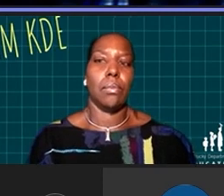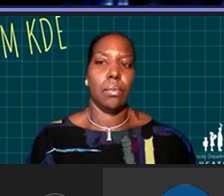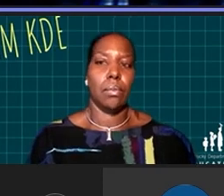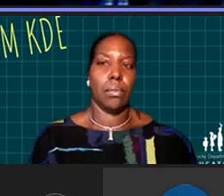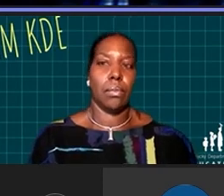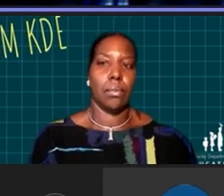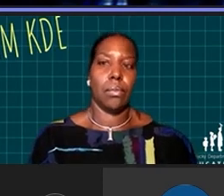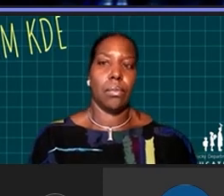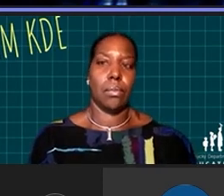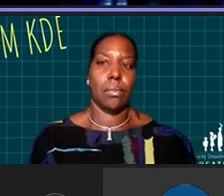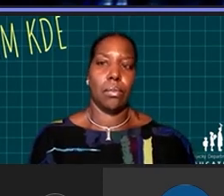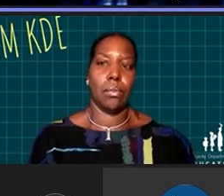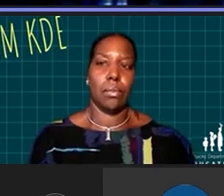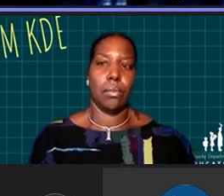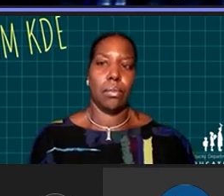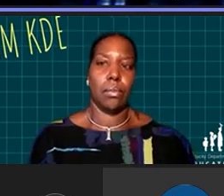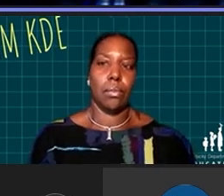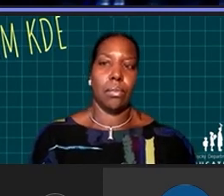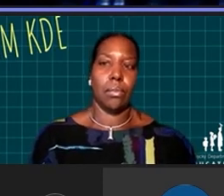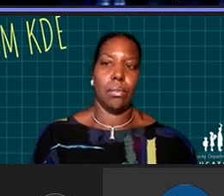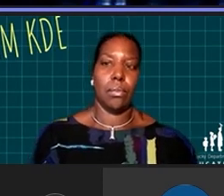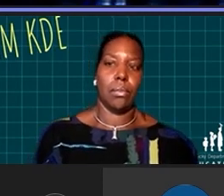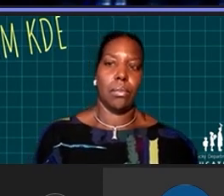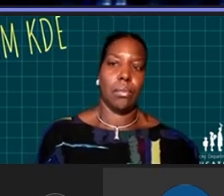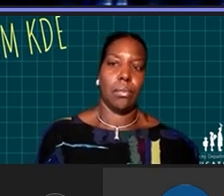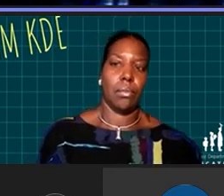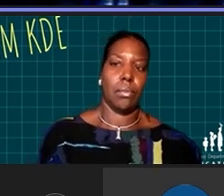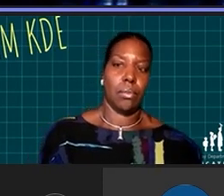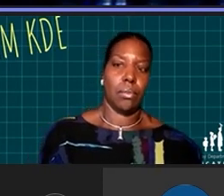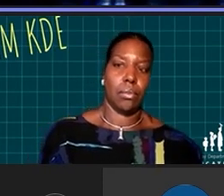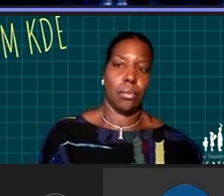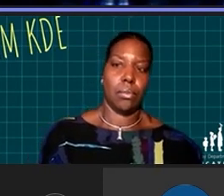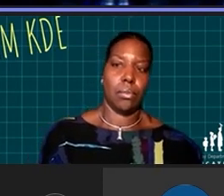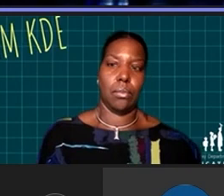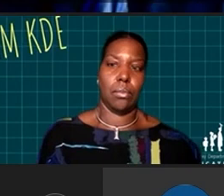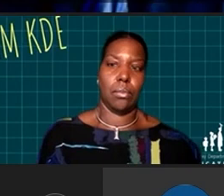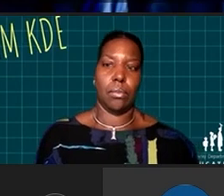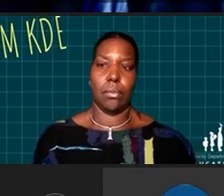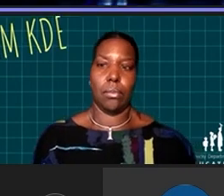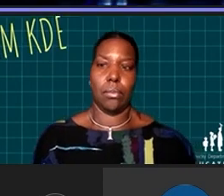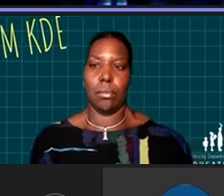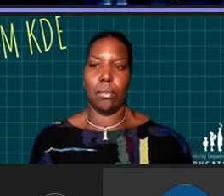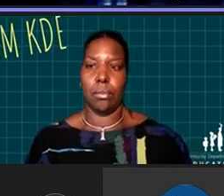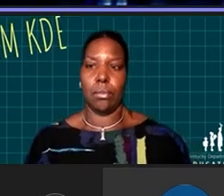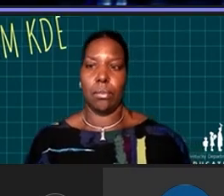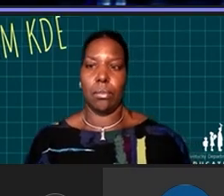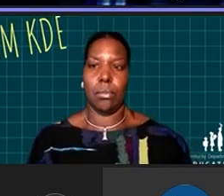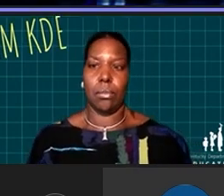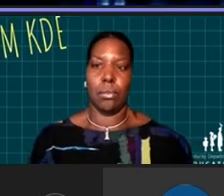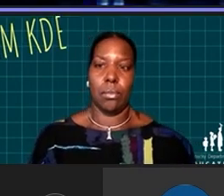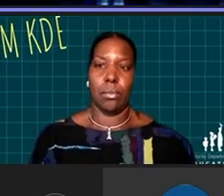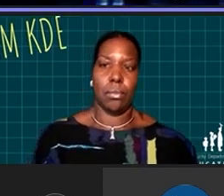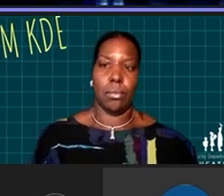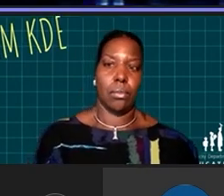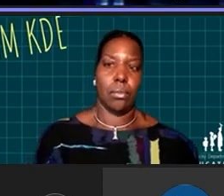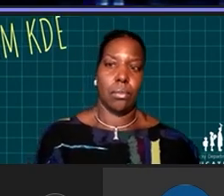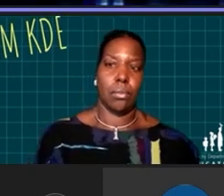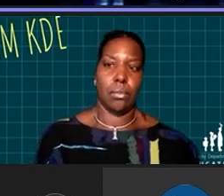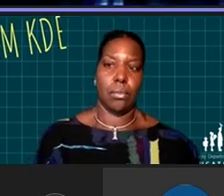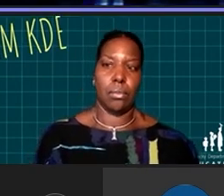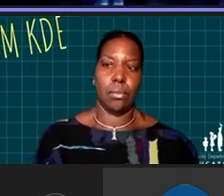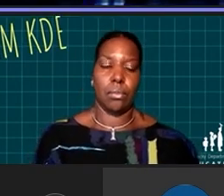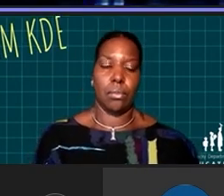says applicants that start construction early before a funding request is approved. you assume the risk that the request